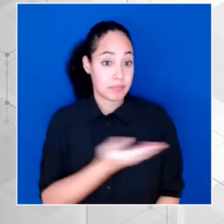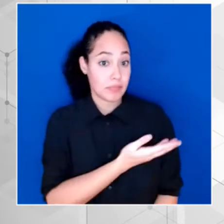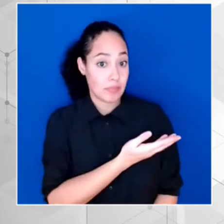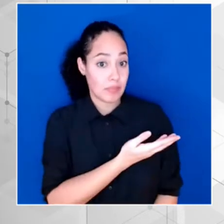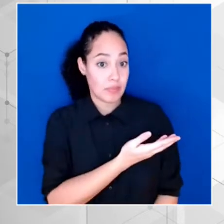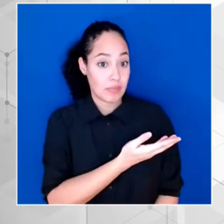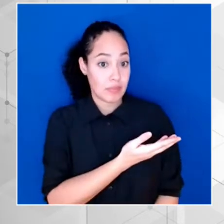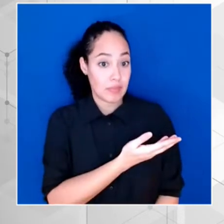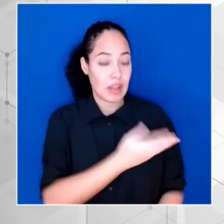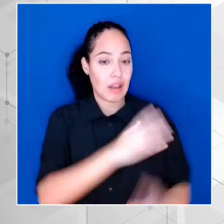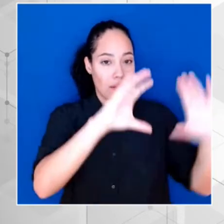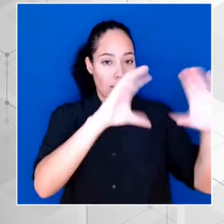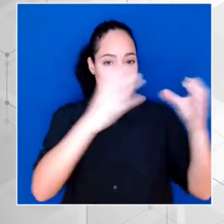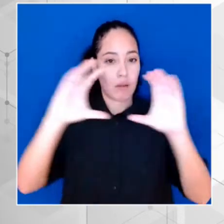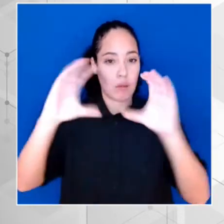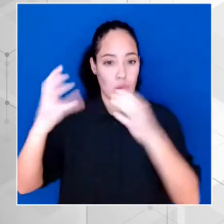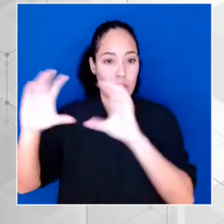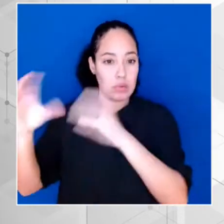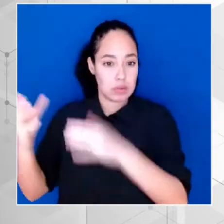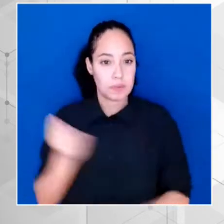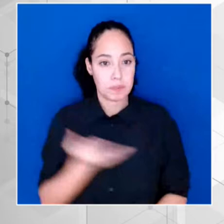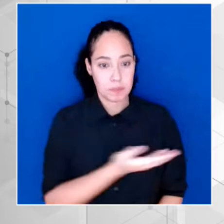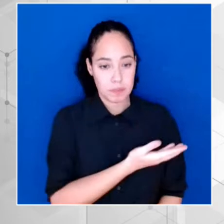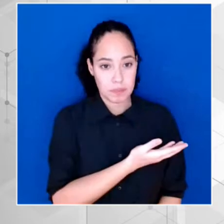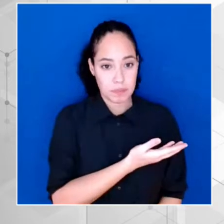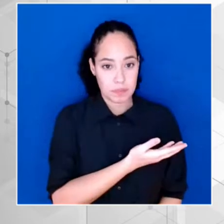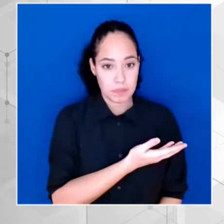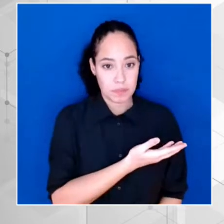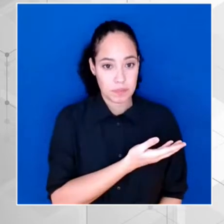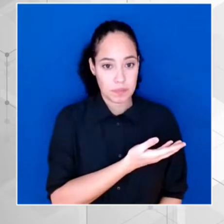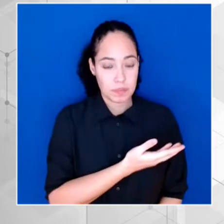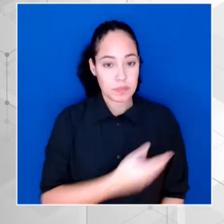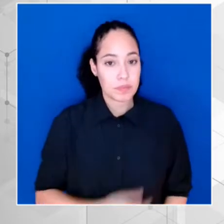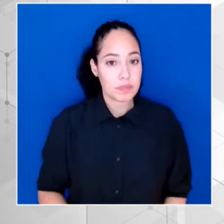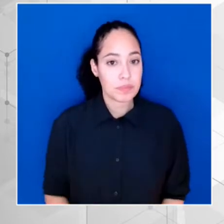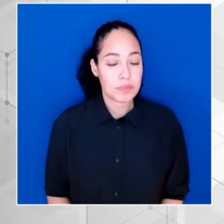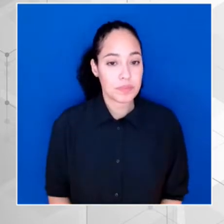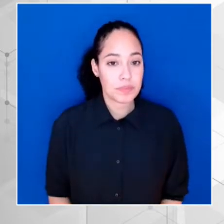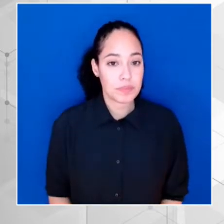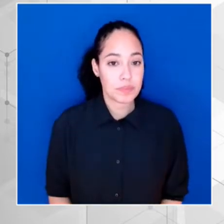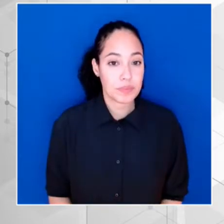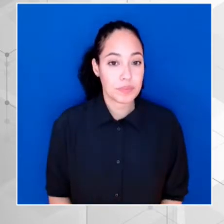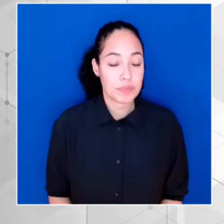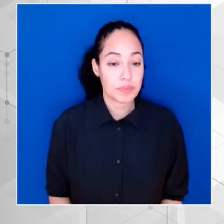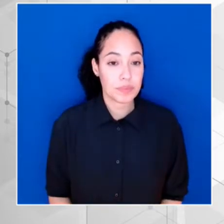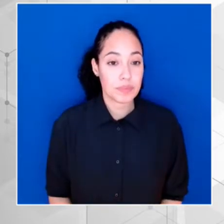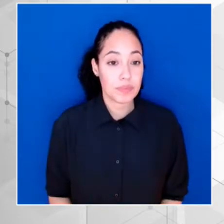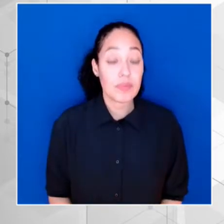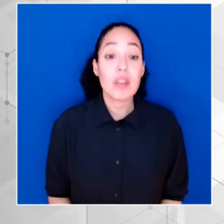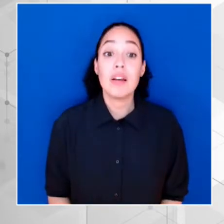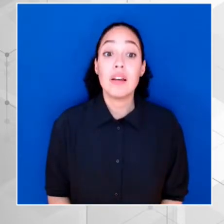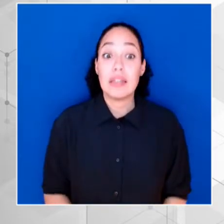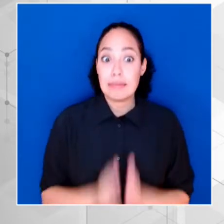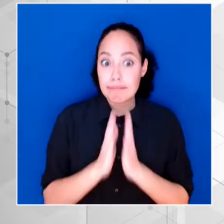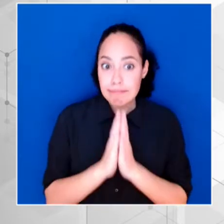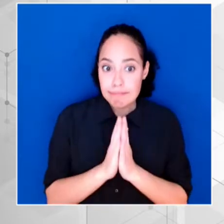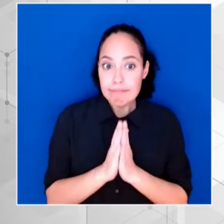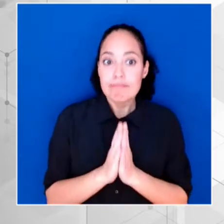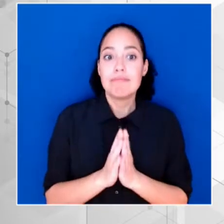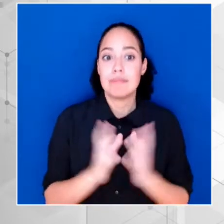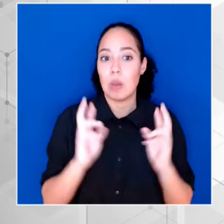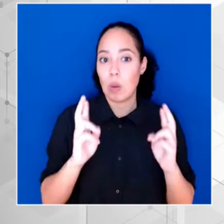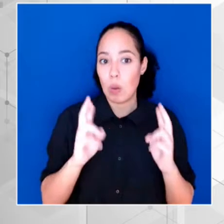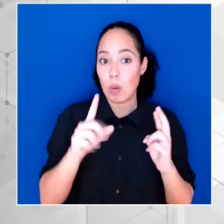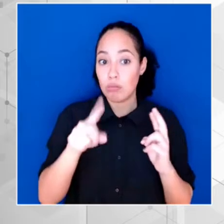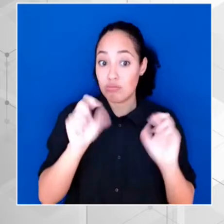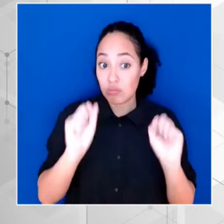There is some really great content online driving further education and understanding, and I really recommend that you take the time to explore and equip yourself to know more about